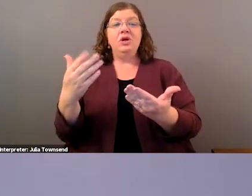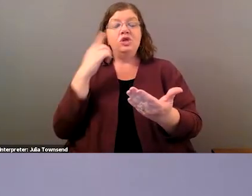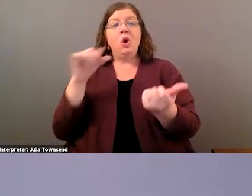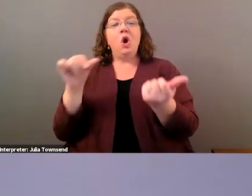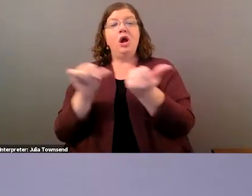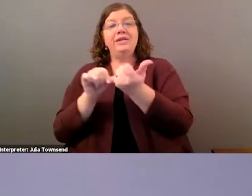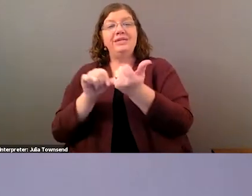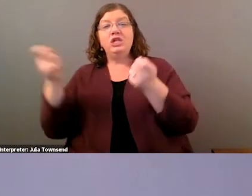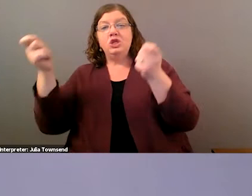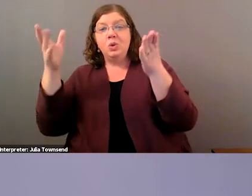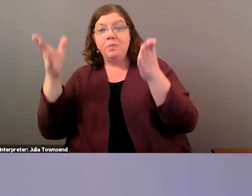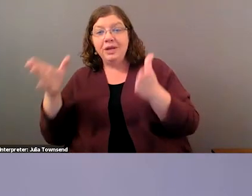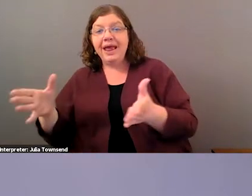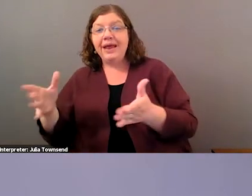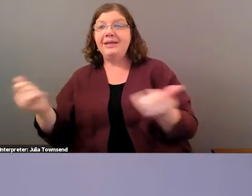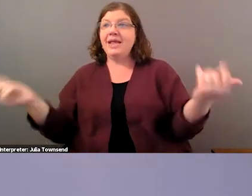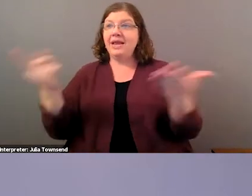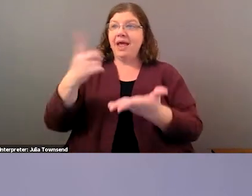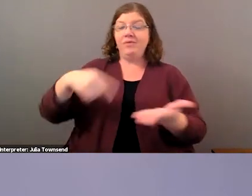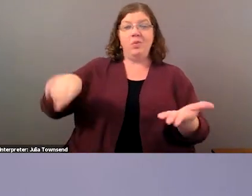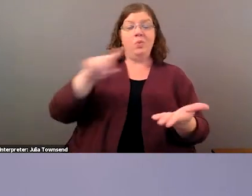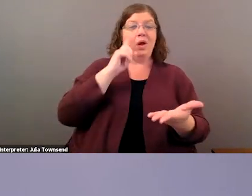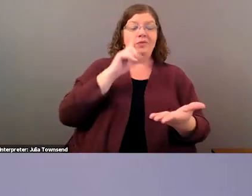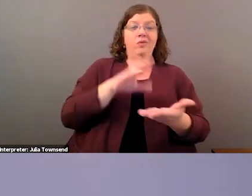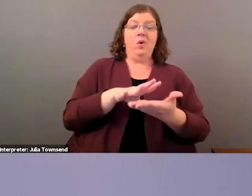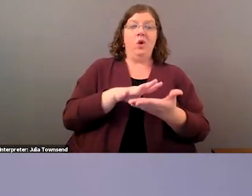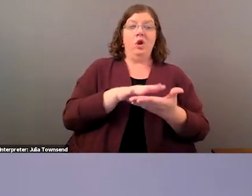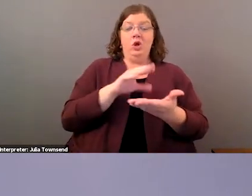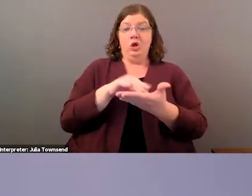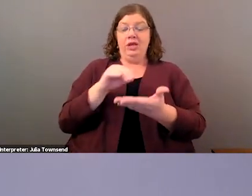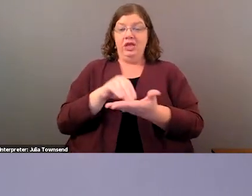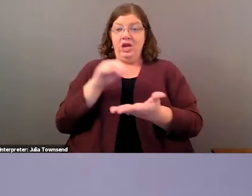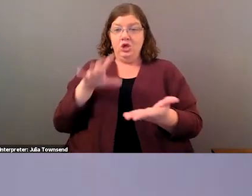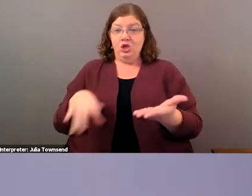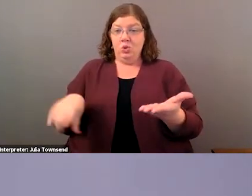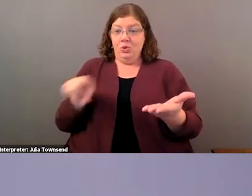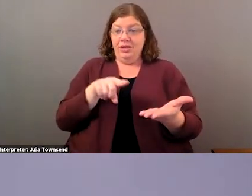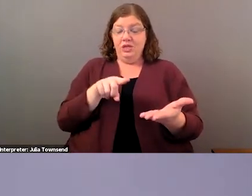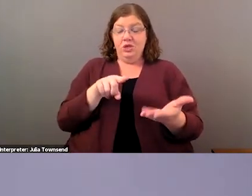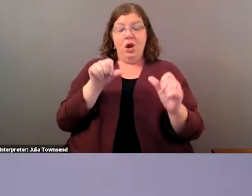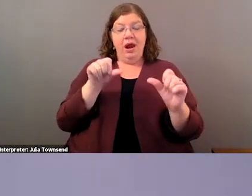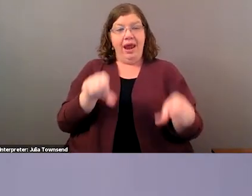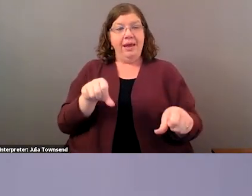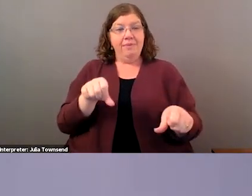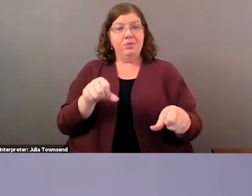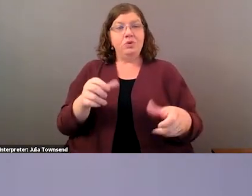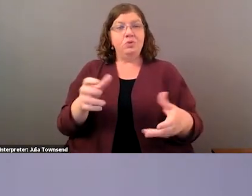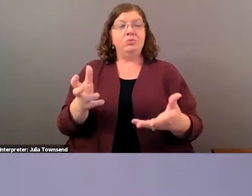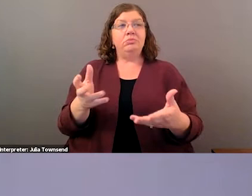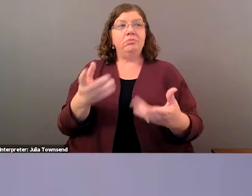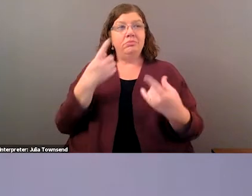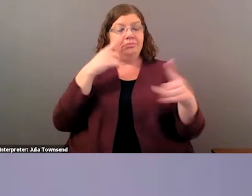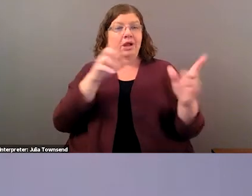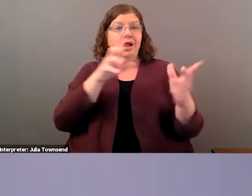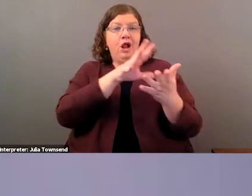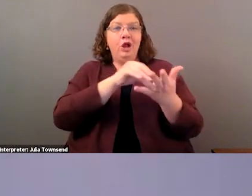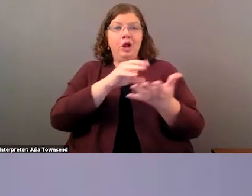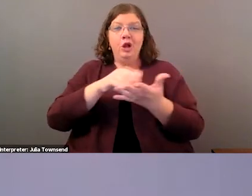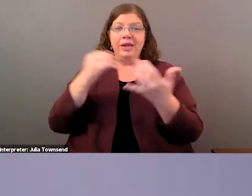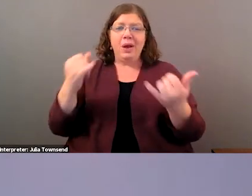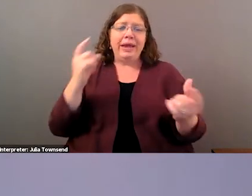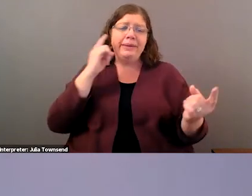superintendents and everyone in terms of the learning that our students are able to gain right now. I'm hearing a lot of good